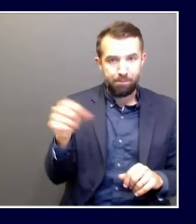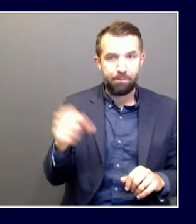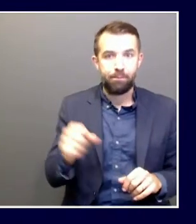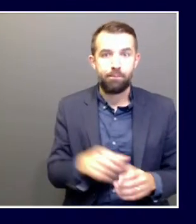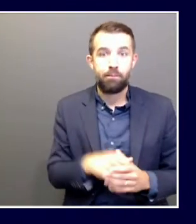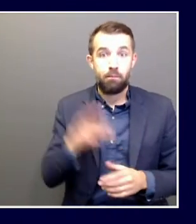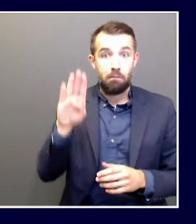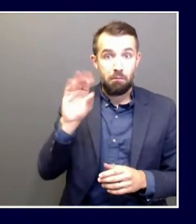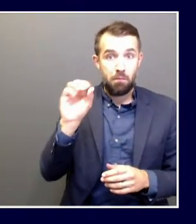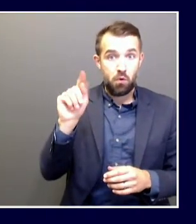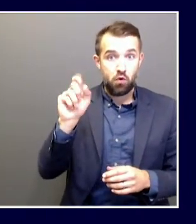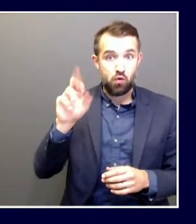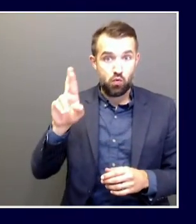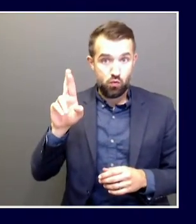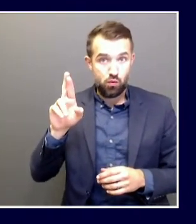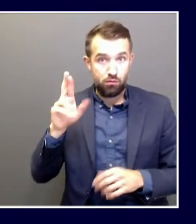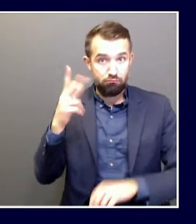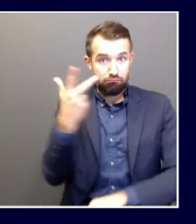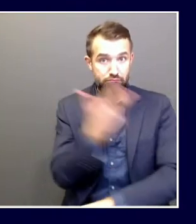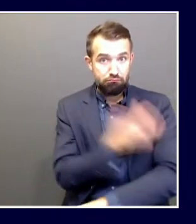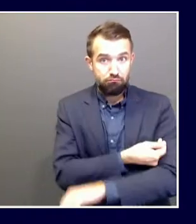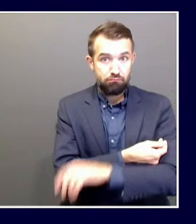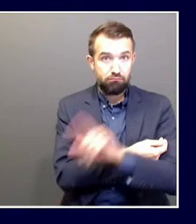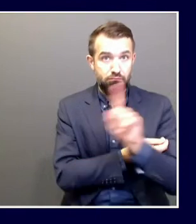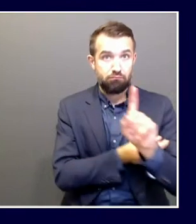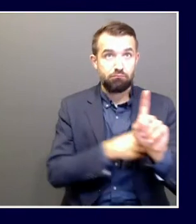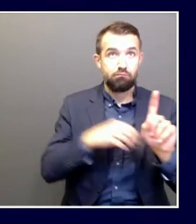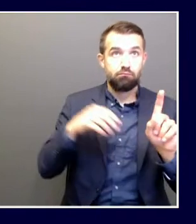time, same place, one in one arm, the other in the other.